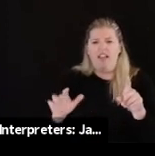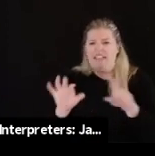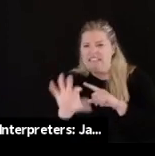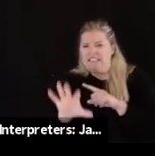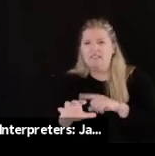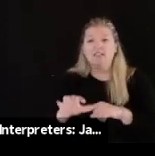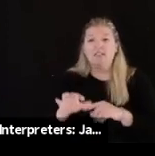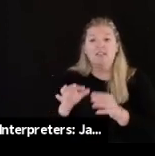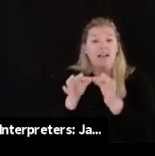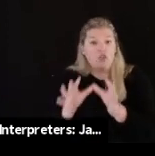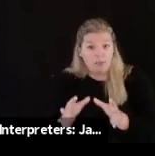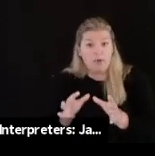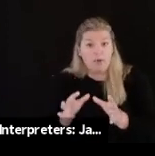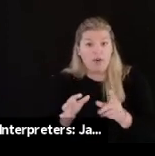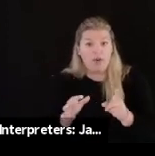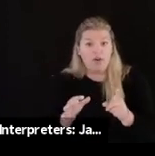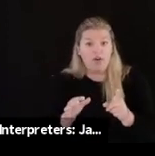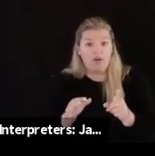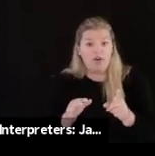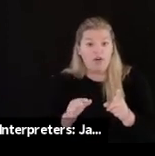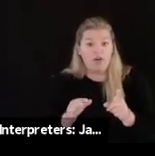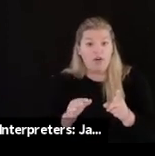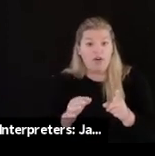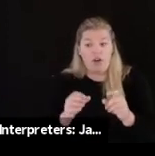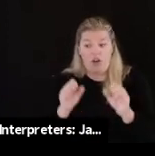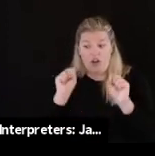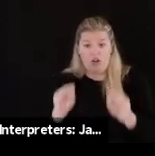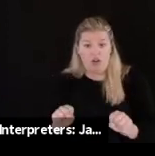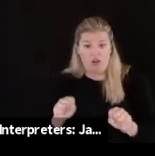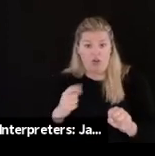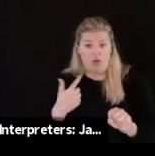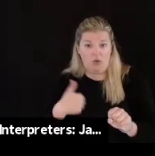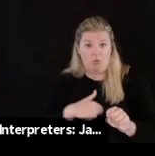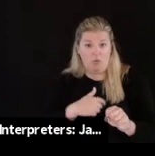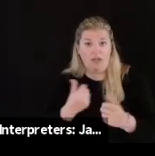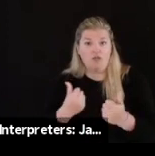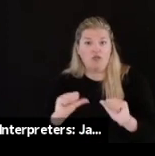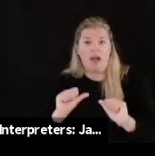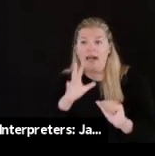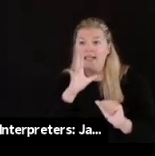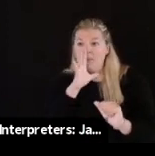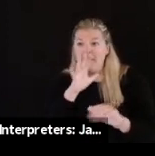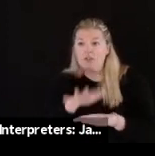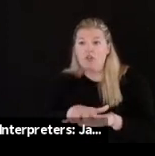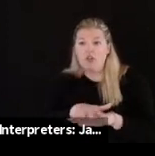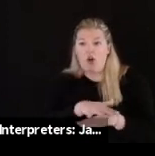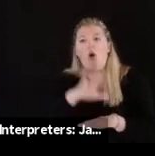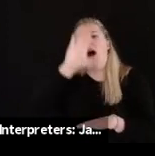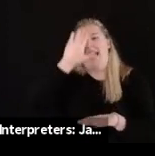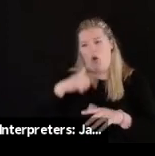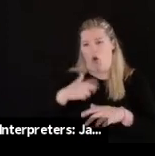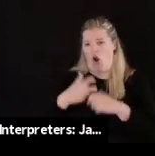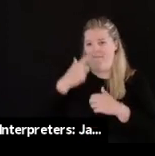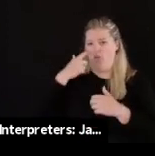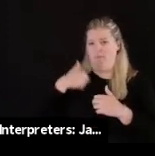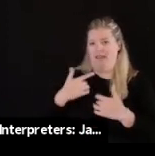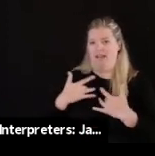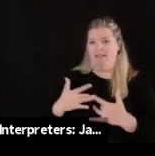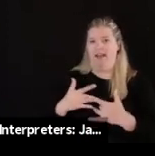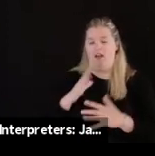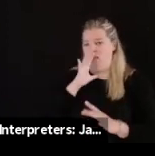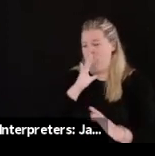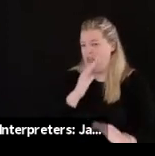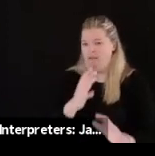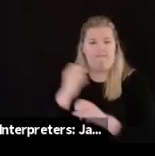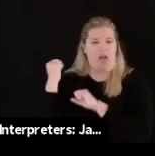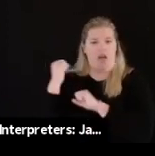interpreters, if we could also just try to slow down our speech. I know that's very hard for me, but just a note so they can